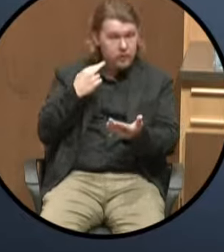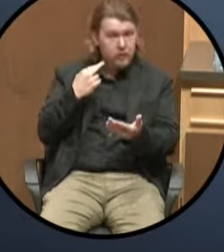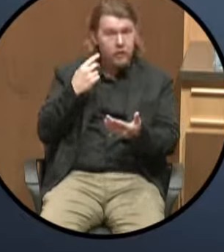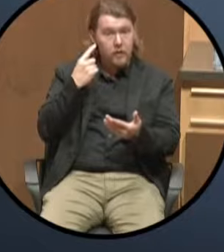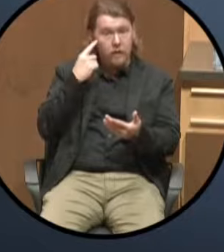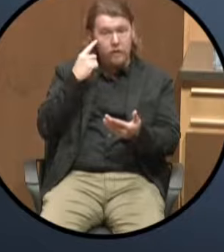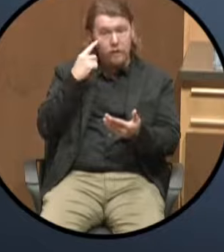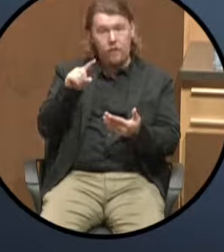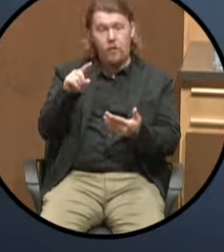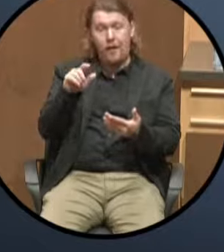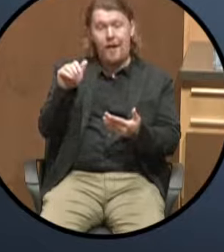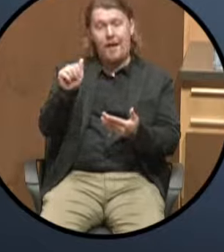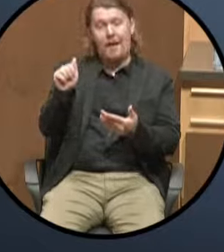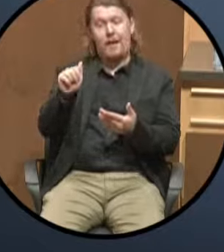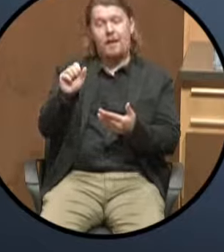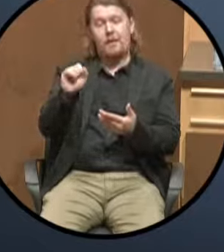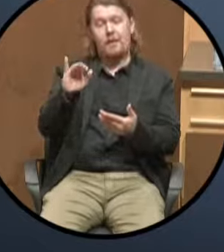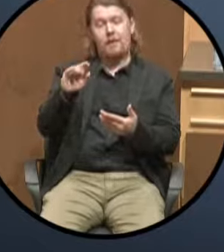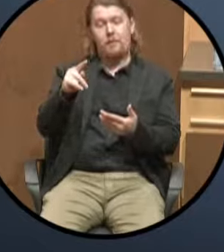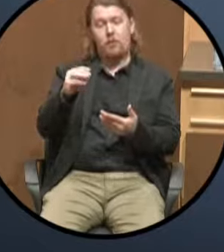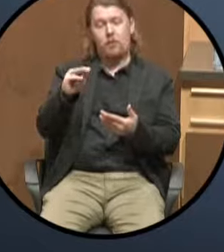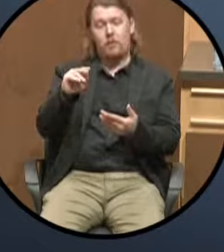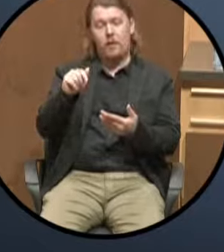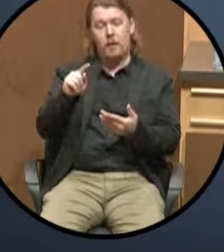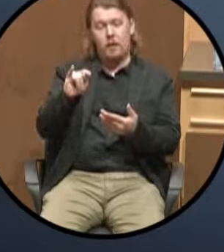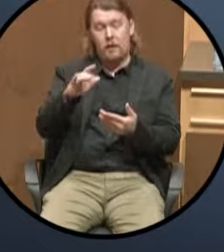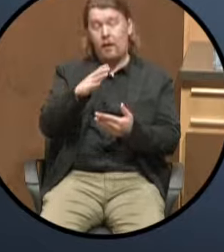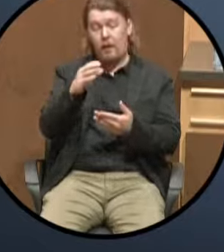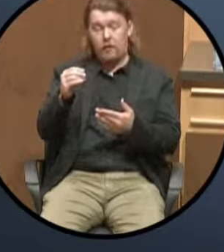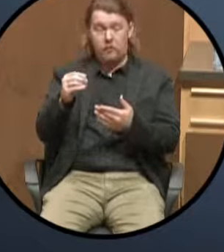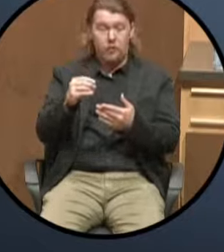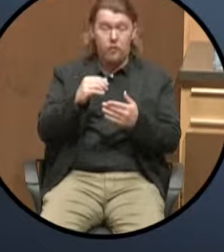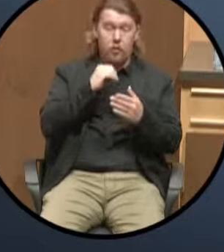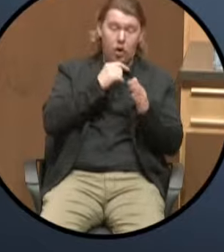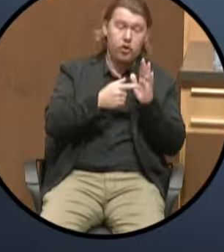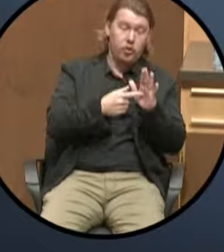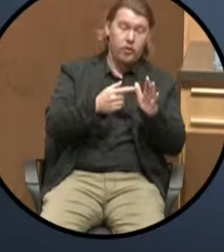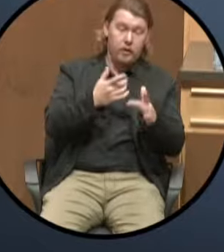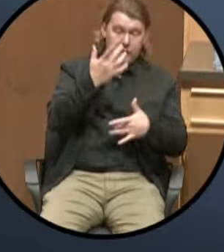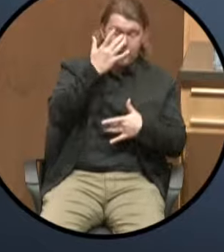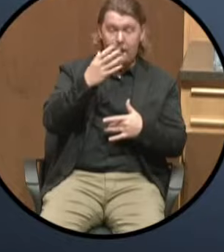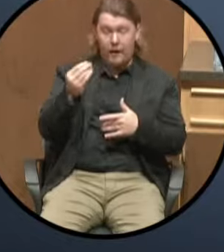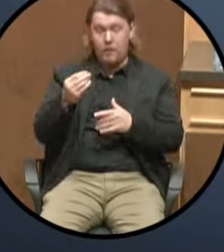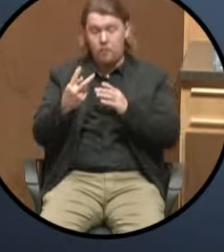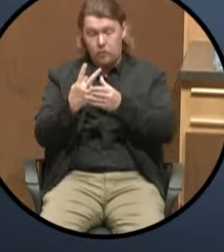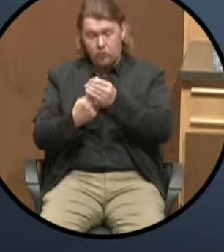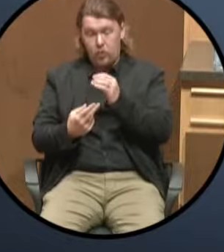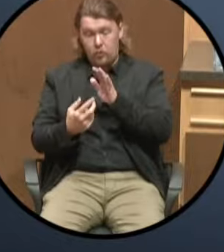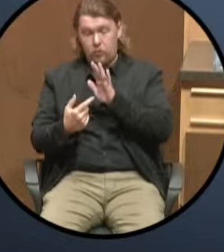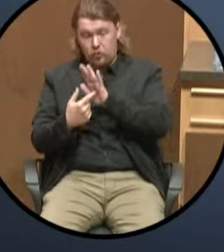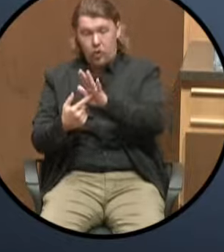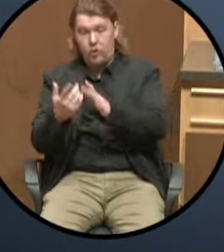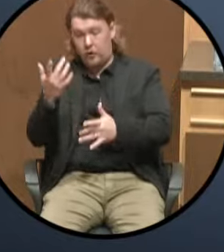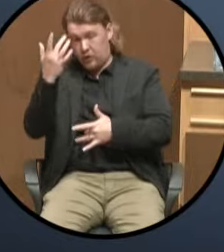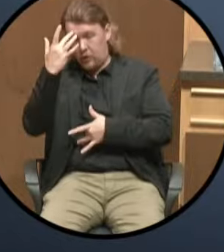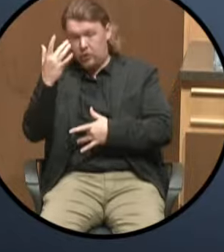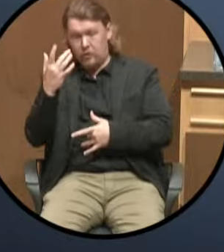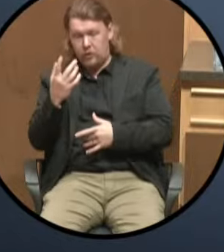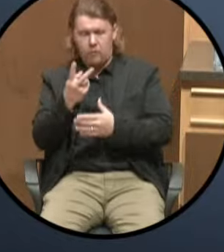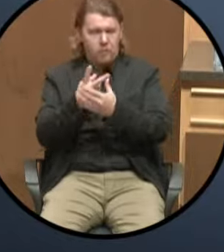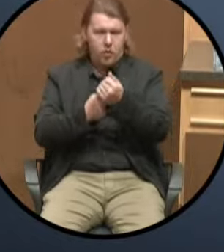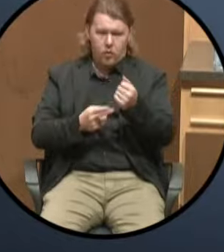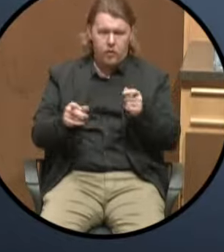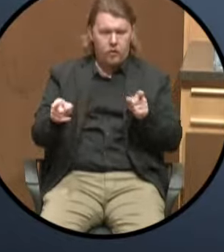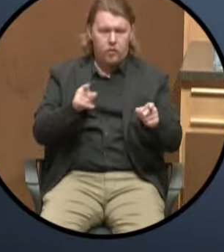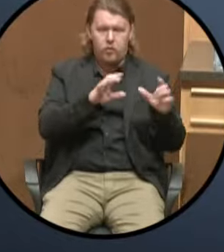asymptomatic infection as well as symptomatic infection. Actually, the numbers are higher. for both asymptomatic and symptomatic infection